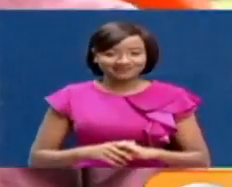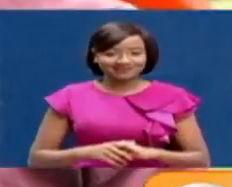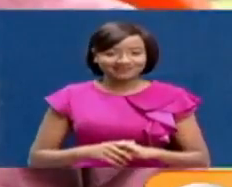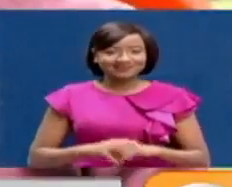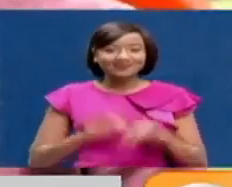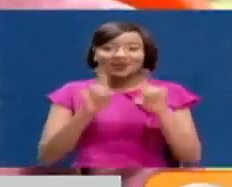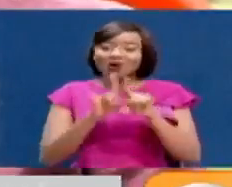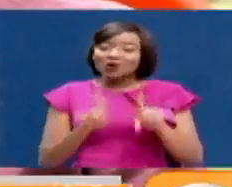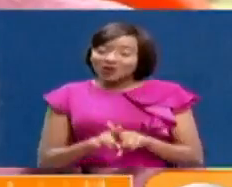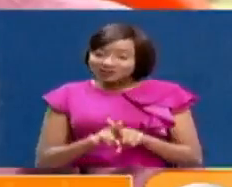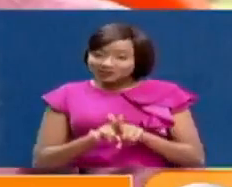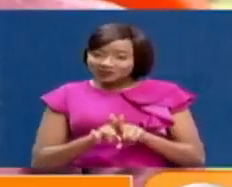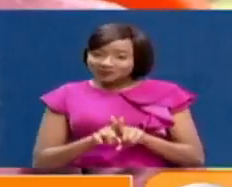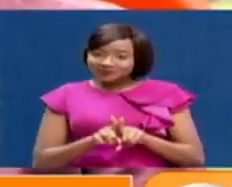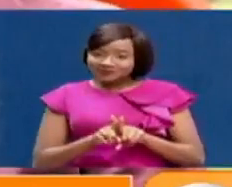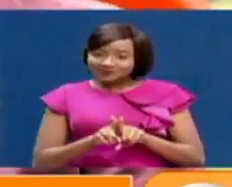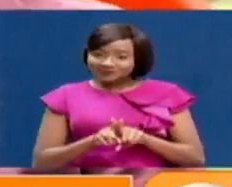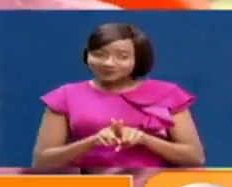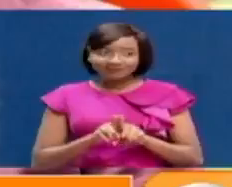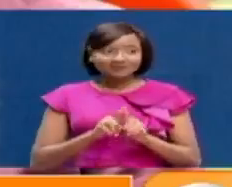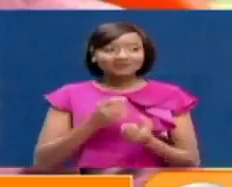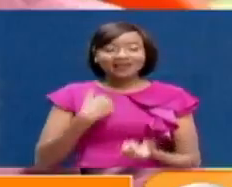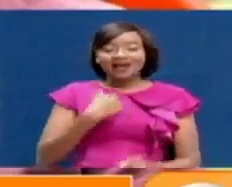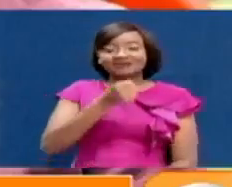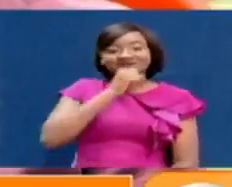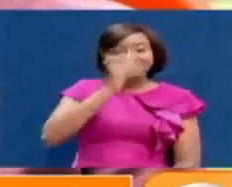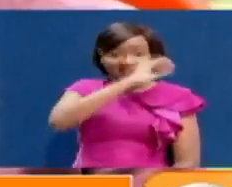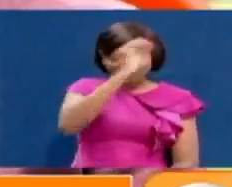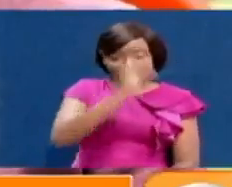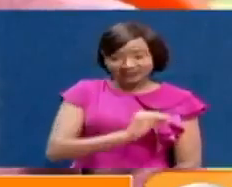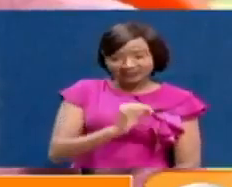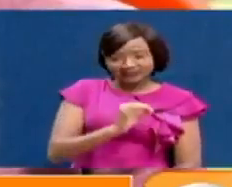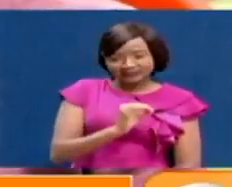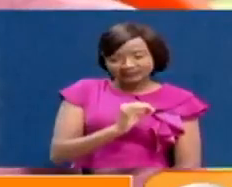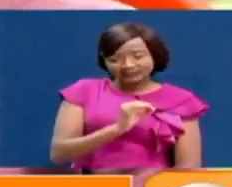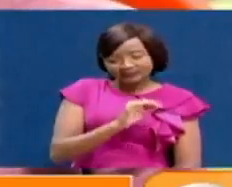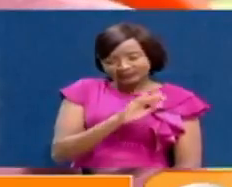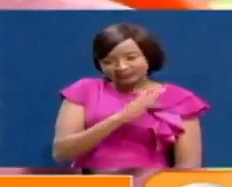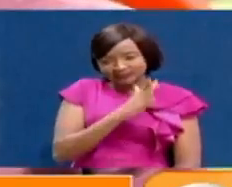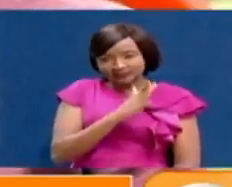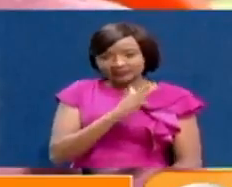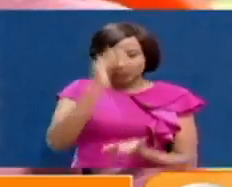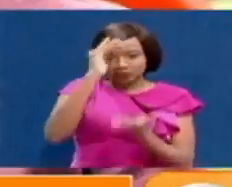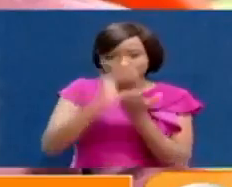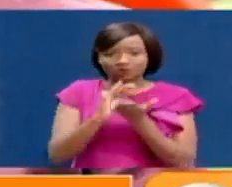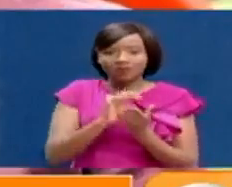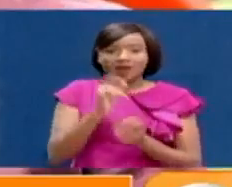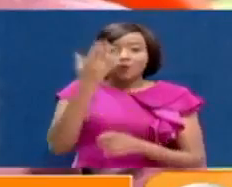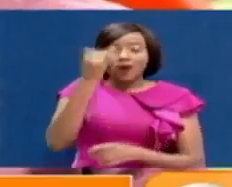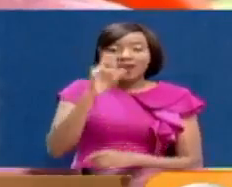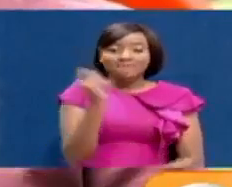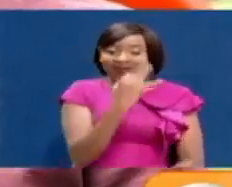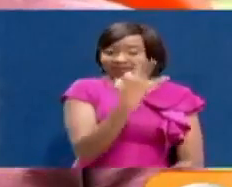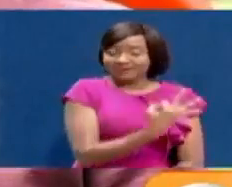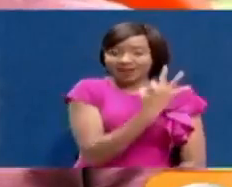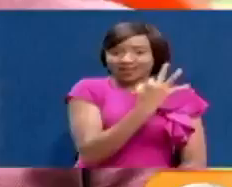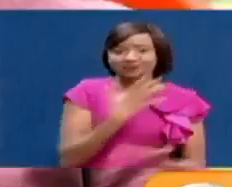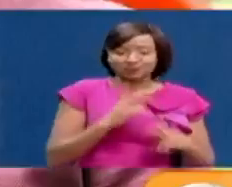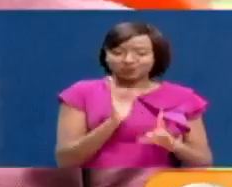probably maybe 50% drop between March and April. We had